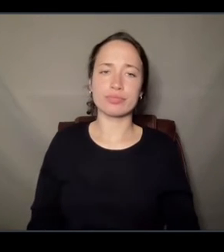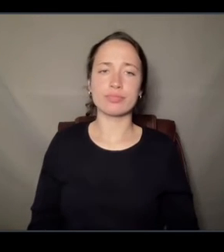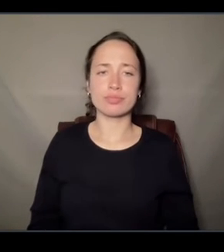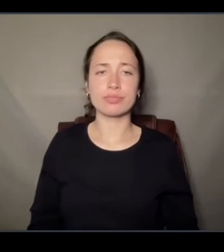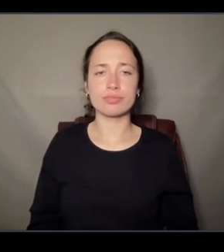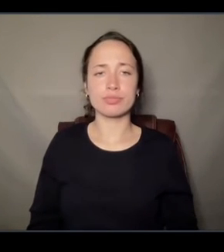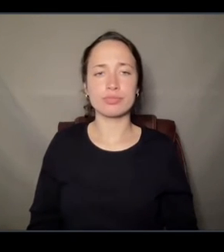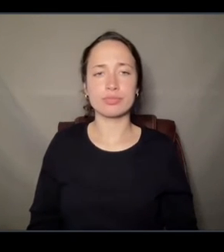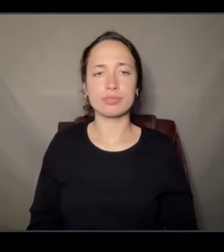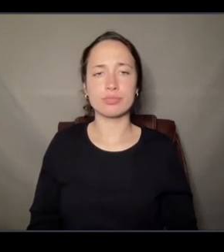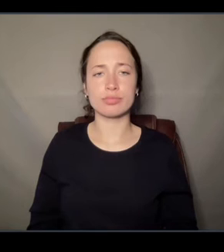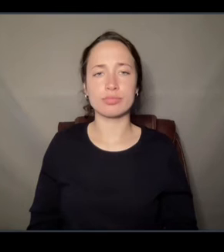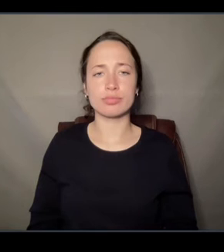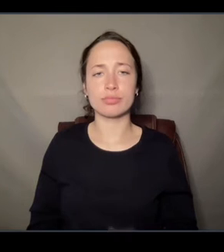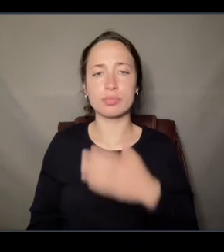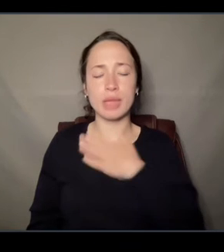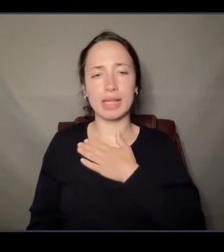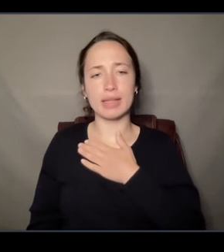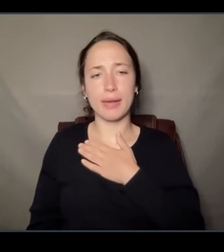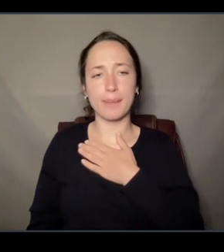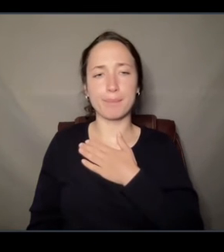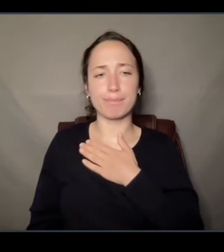very difficult. My